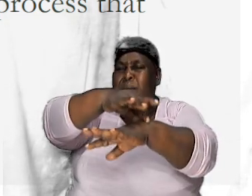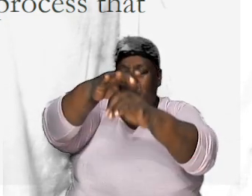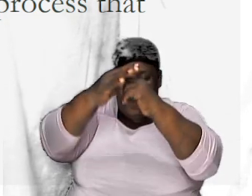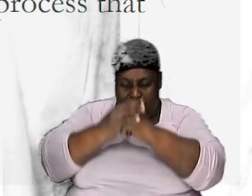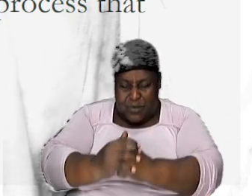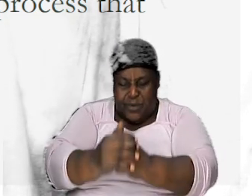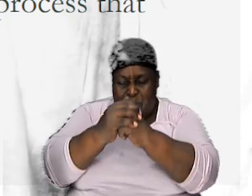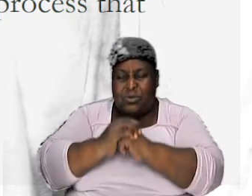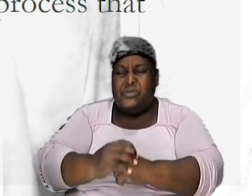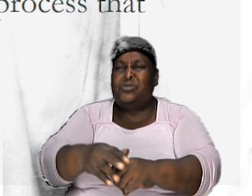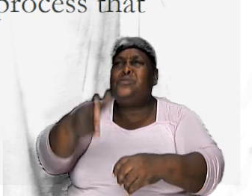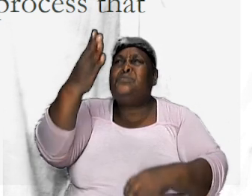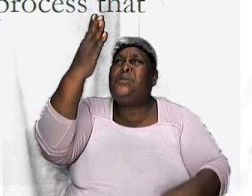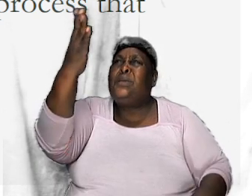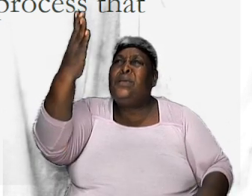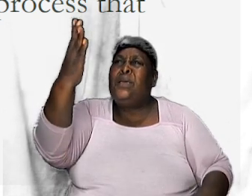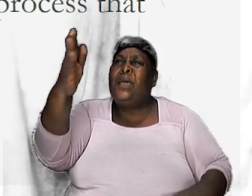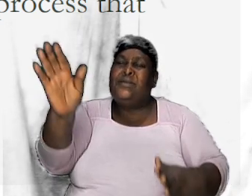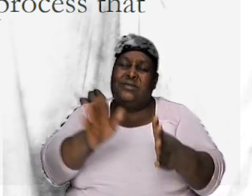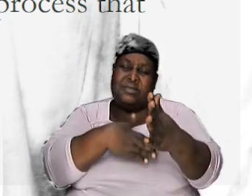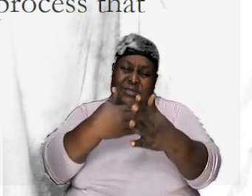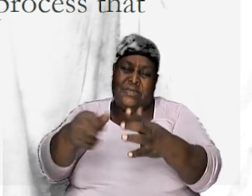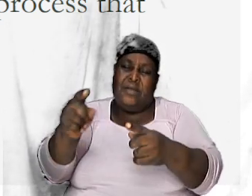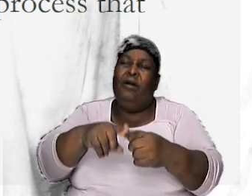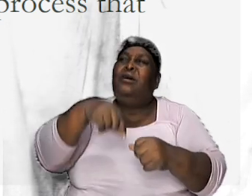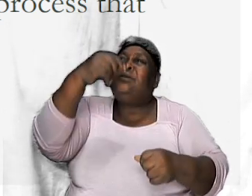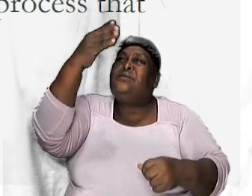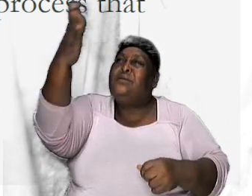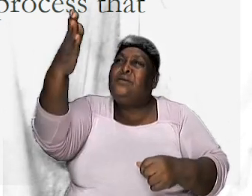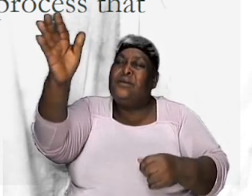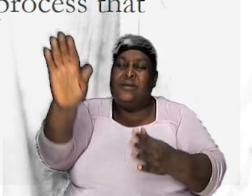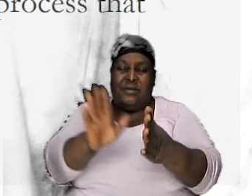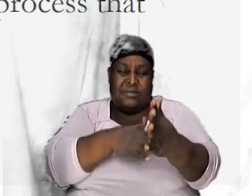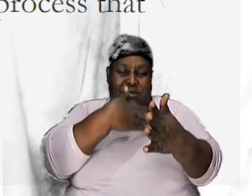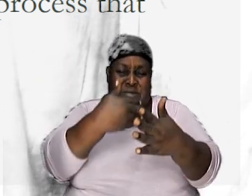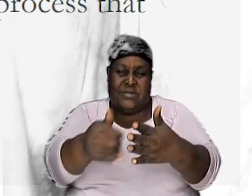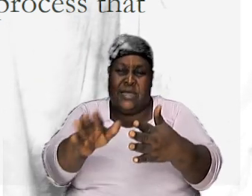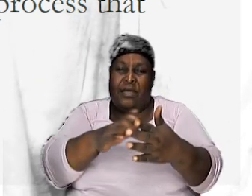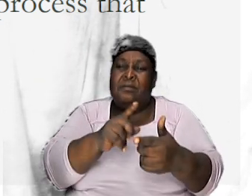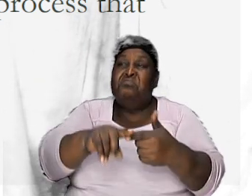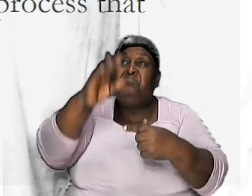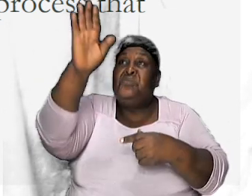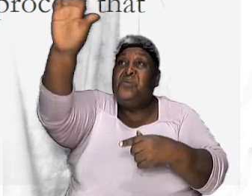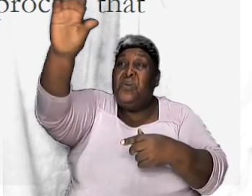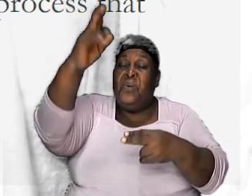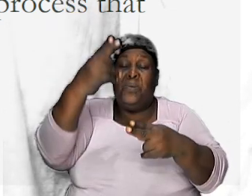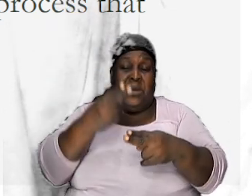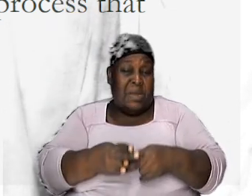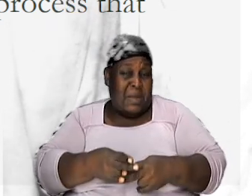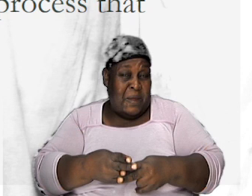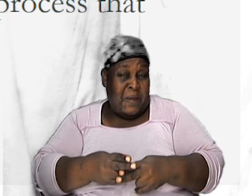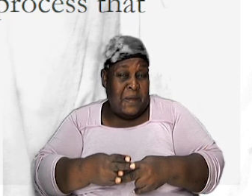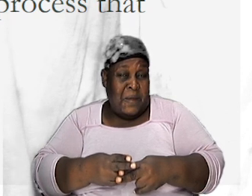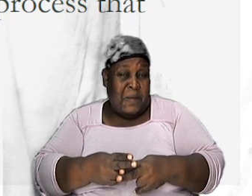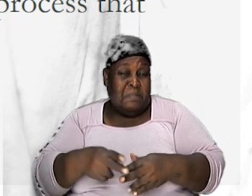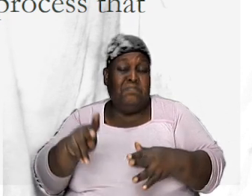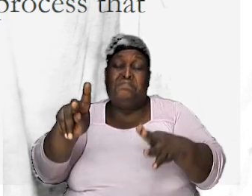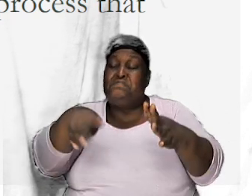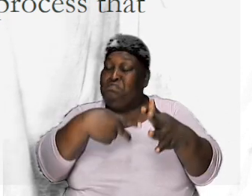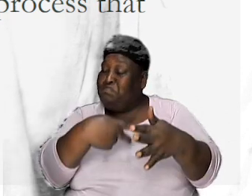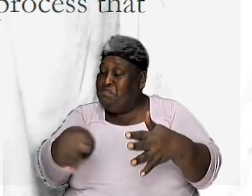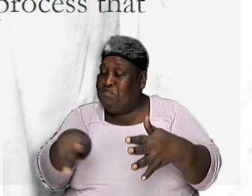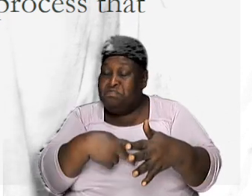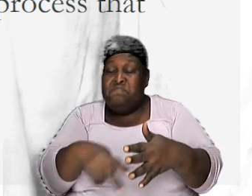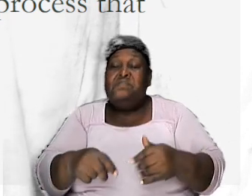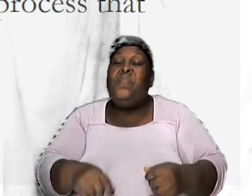worship thee and shall sing unto thee. They shall sing to thy name. Amen. Psalms 29 verse 1